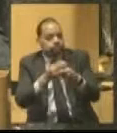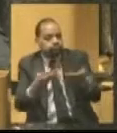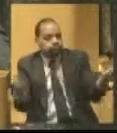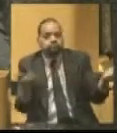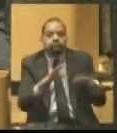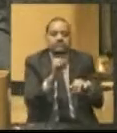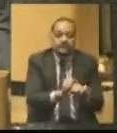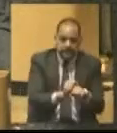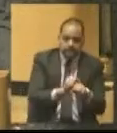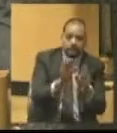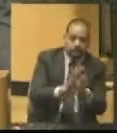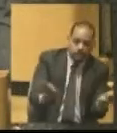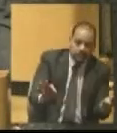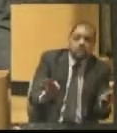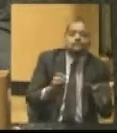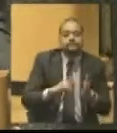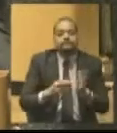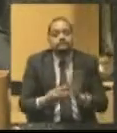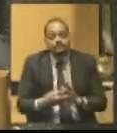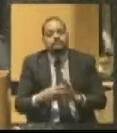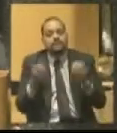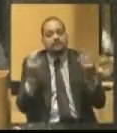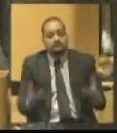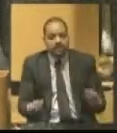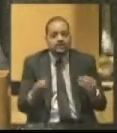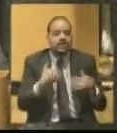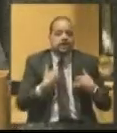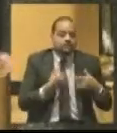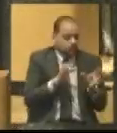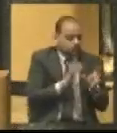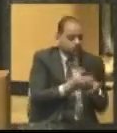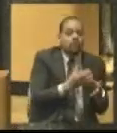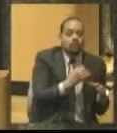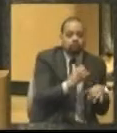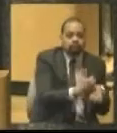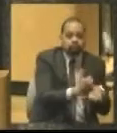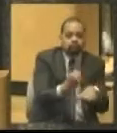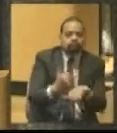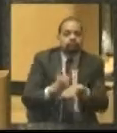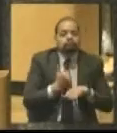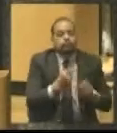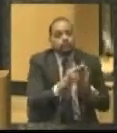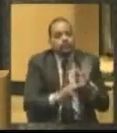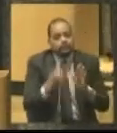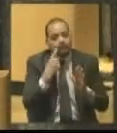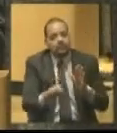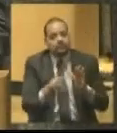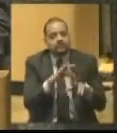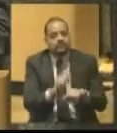implementing congressional statutes before the Emancipation Proclamation of January 1st, 1863.